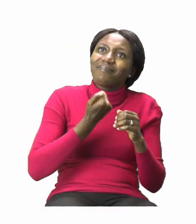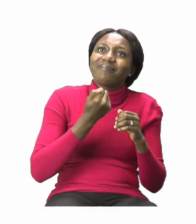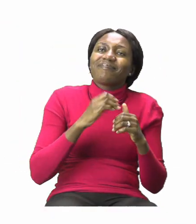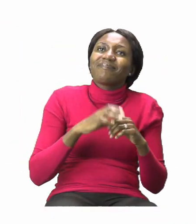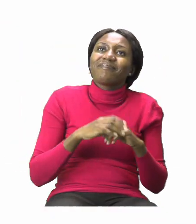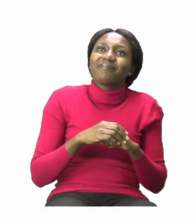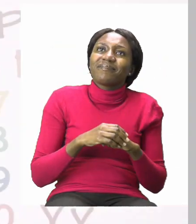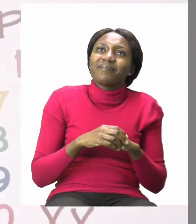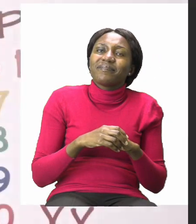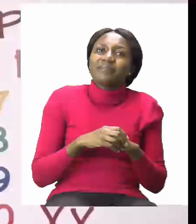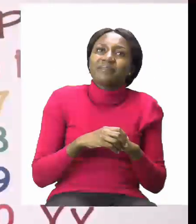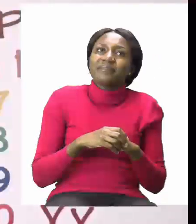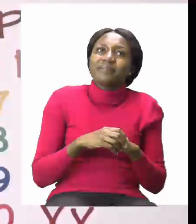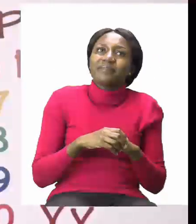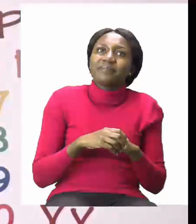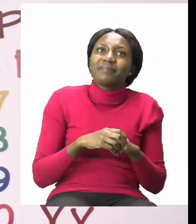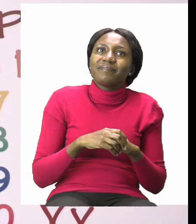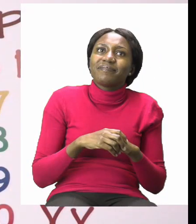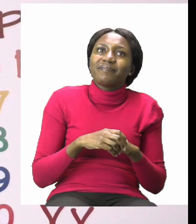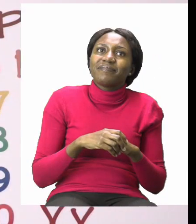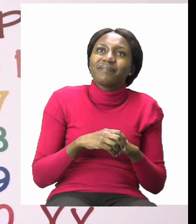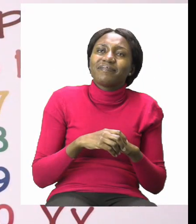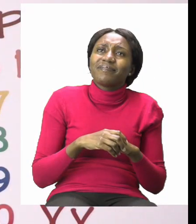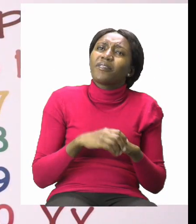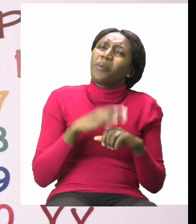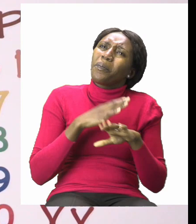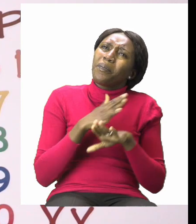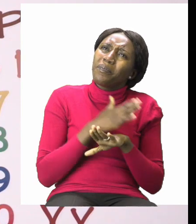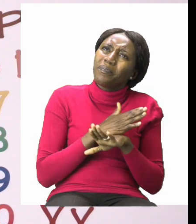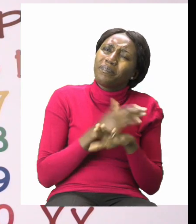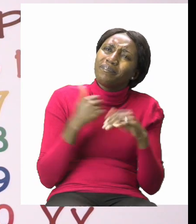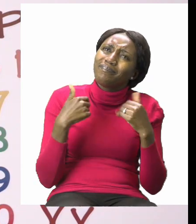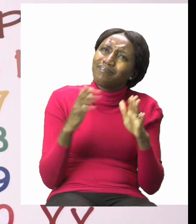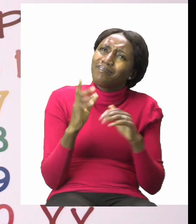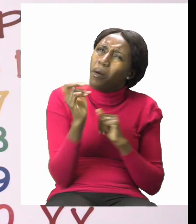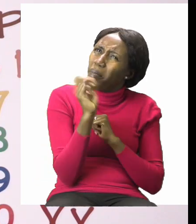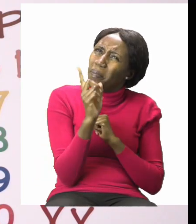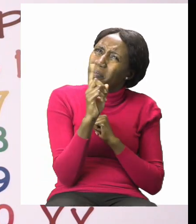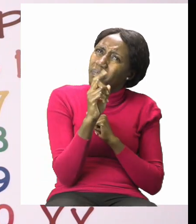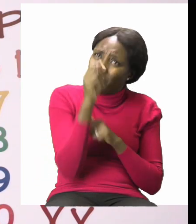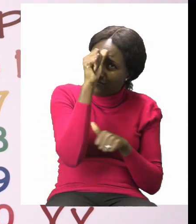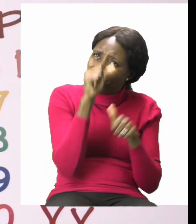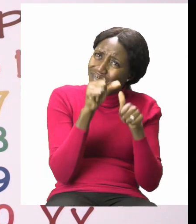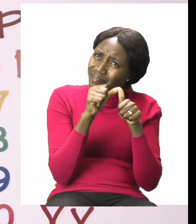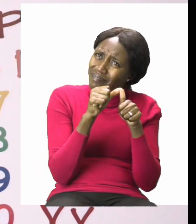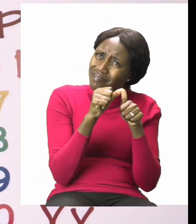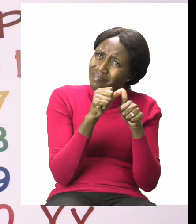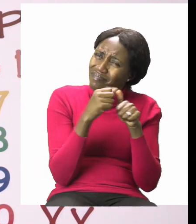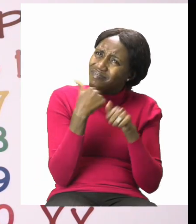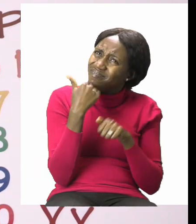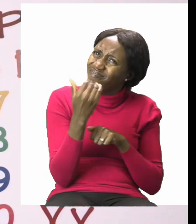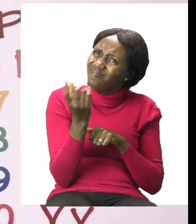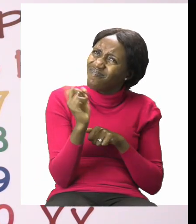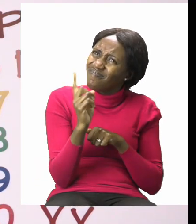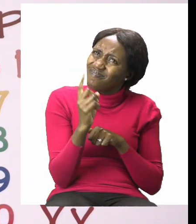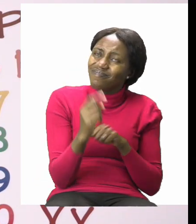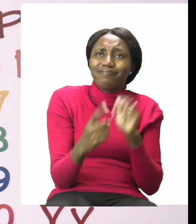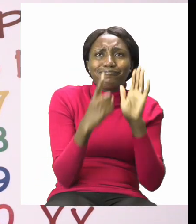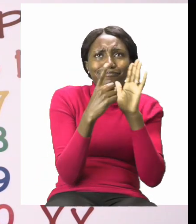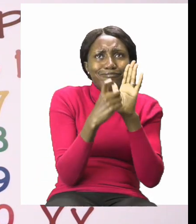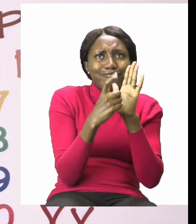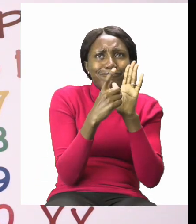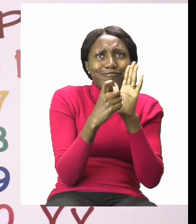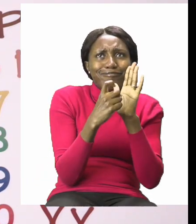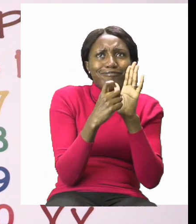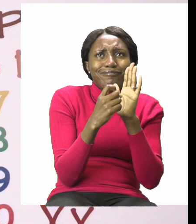My Home. And before we get into any lessons, boys and girls, we need to sanitize.